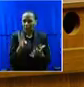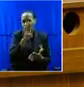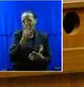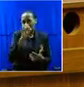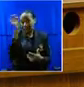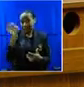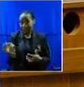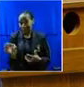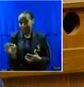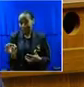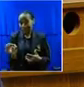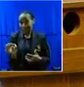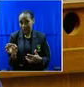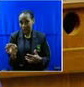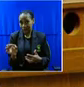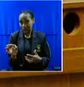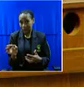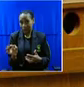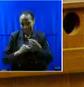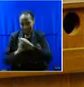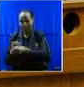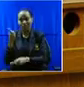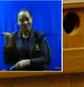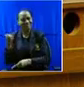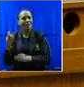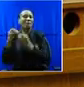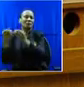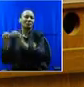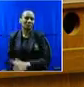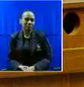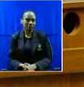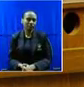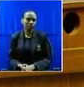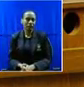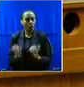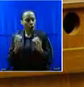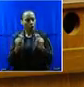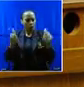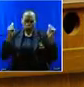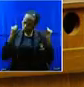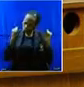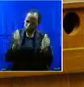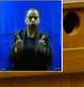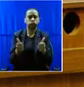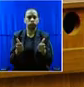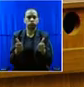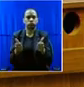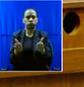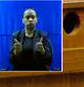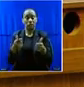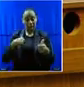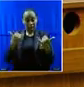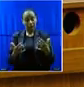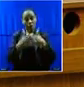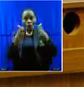procurement spend on such enterprises. This is a great opportunity that we are opening